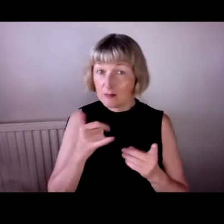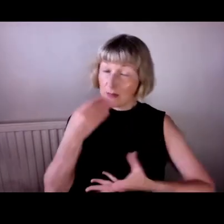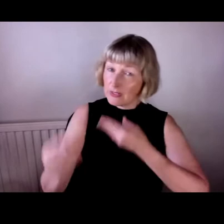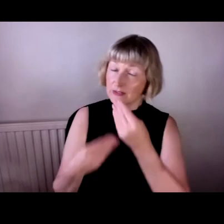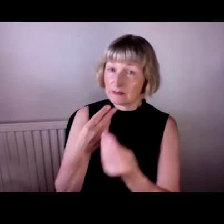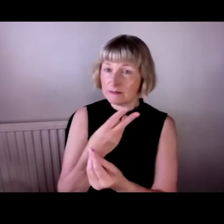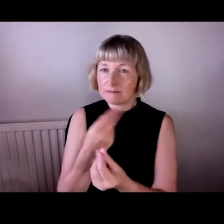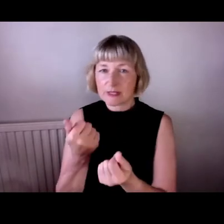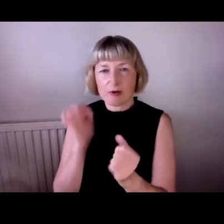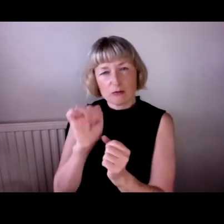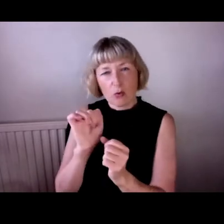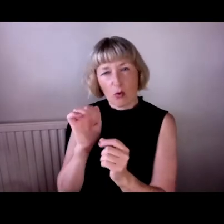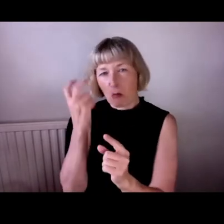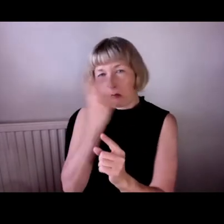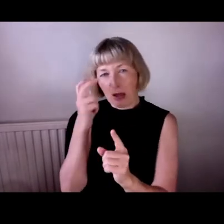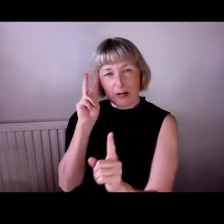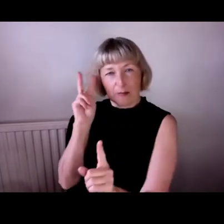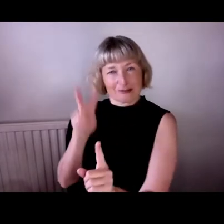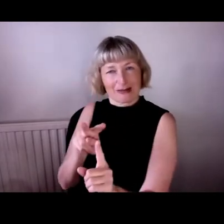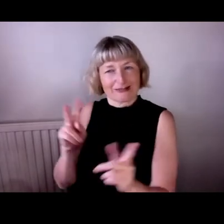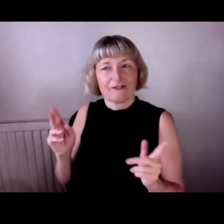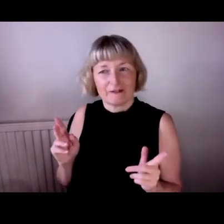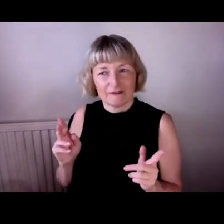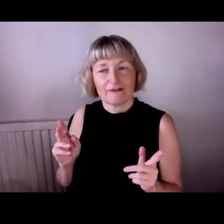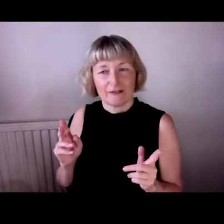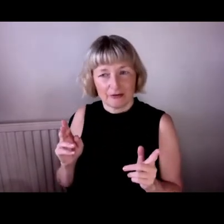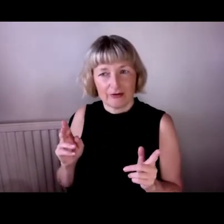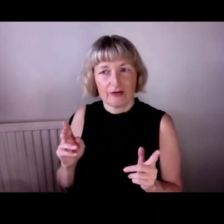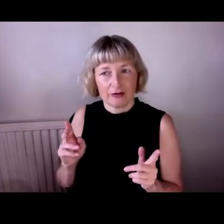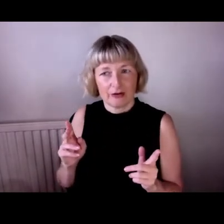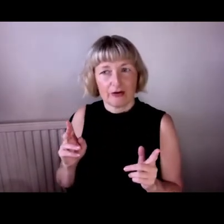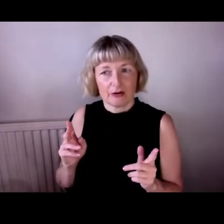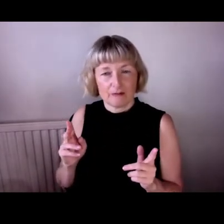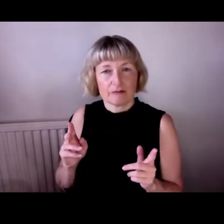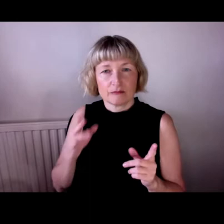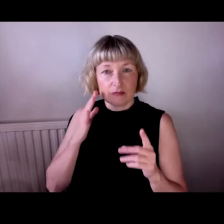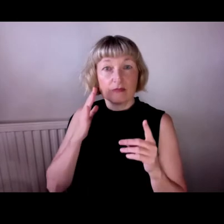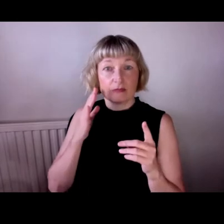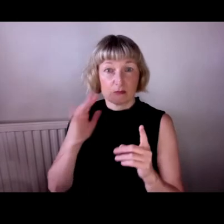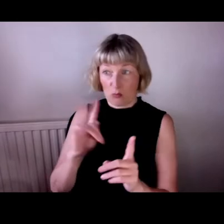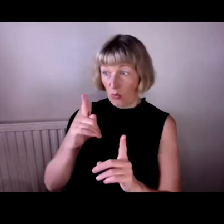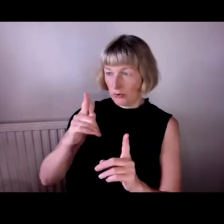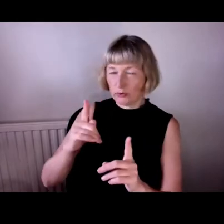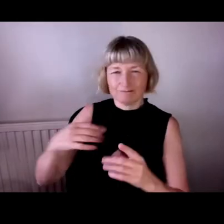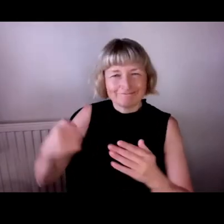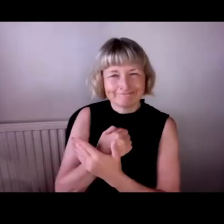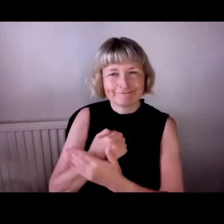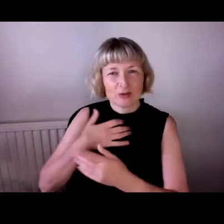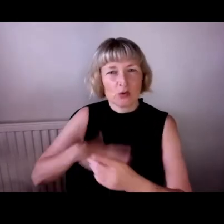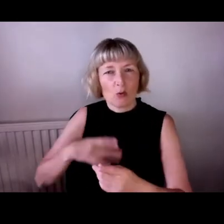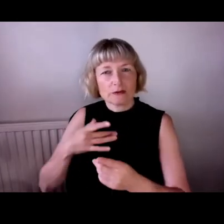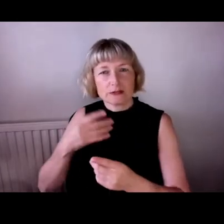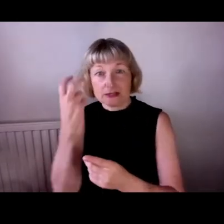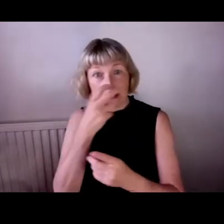about, from a blind person's perspective, the kind of things that he wishes sighted people knew,